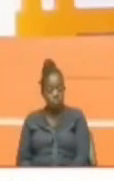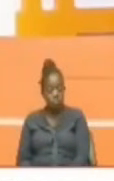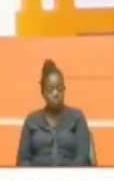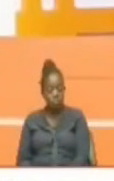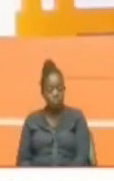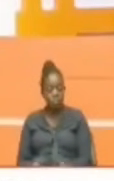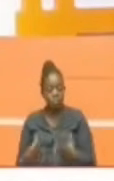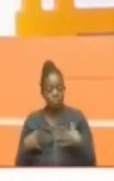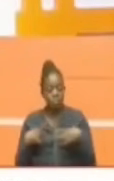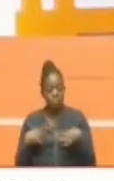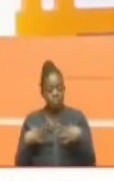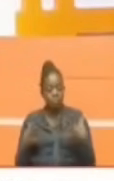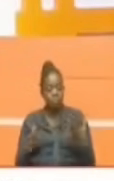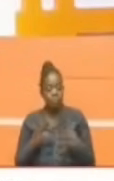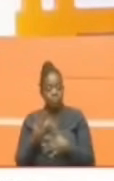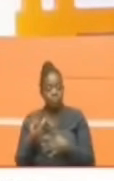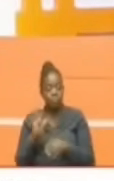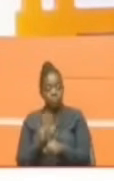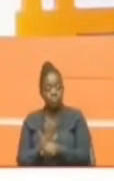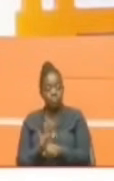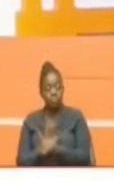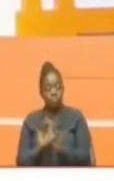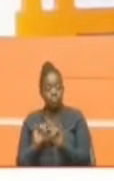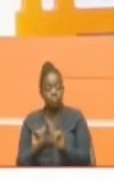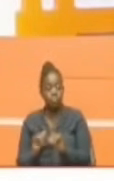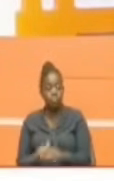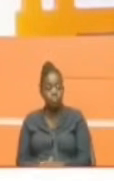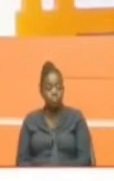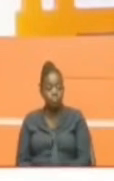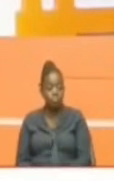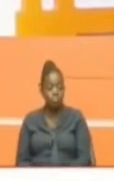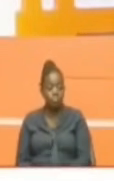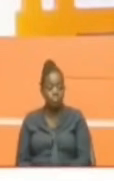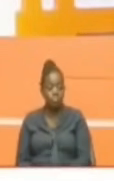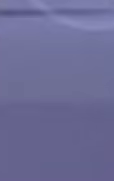Kale kato umulemu kato notu chada na malato vao